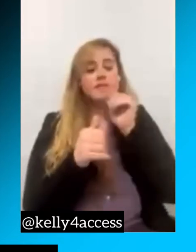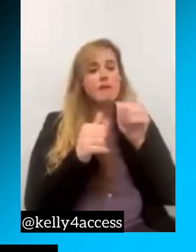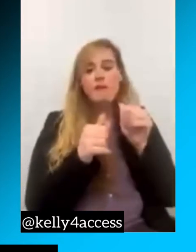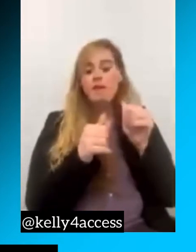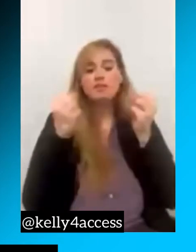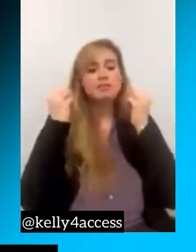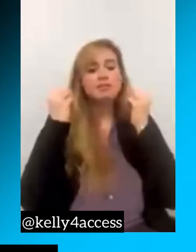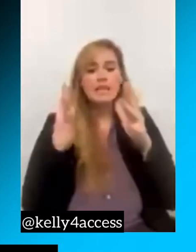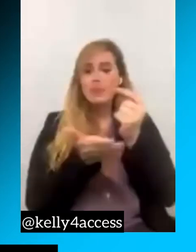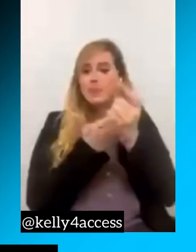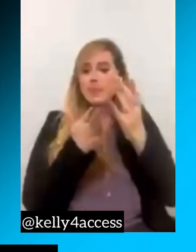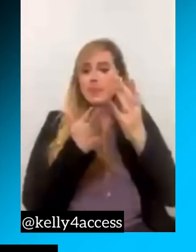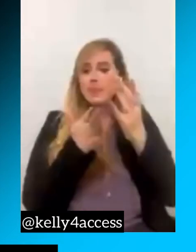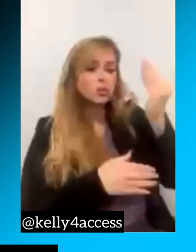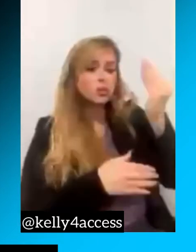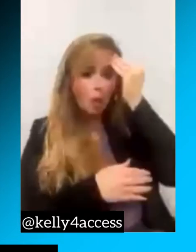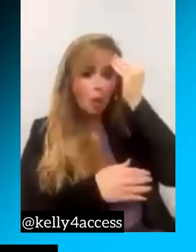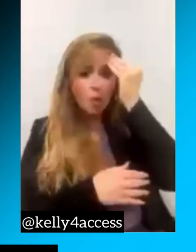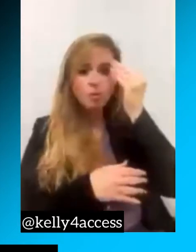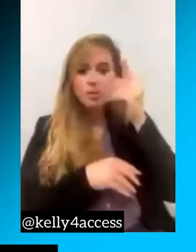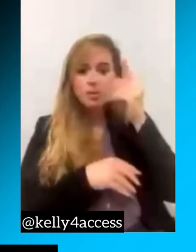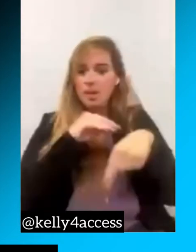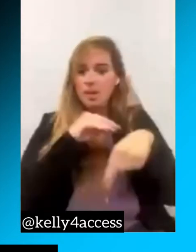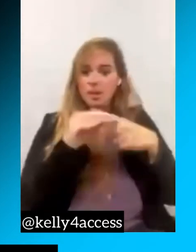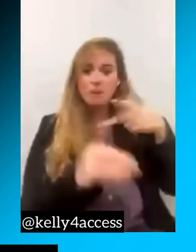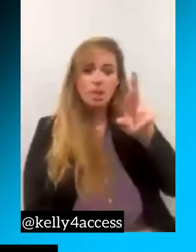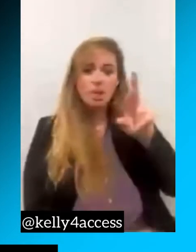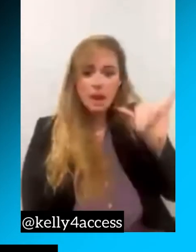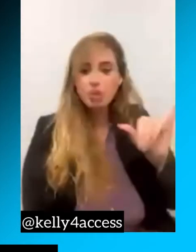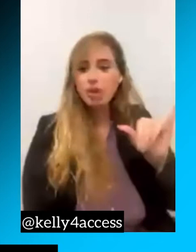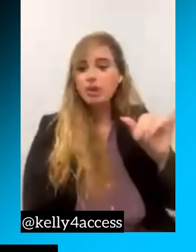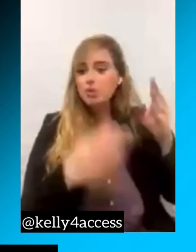or practice polyamory. So I think that